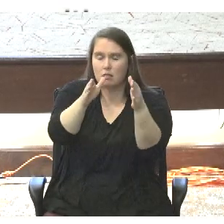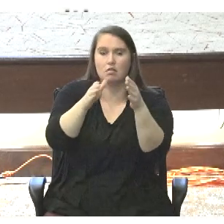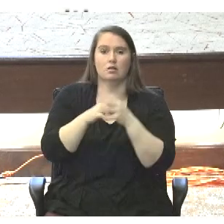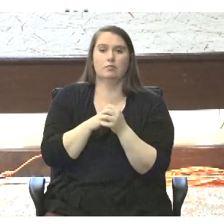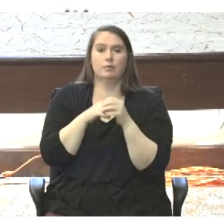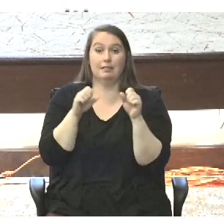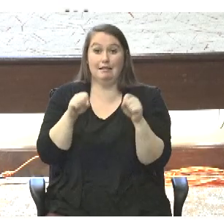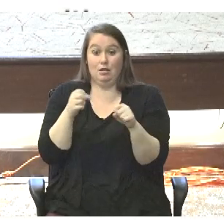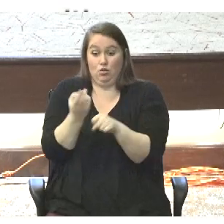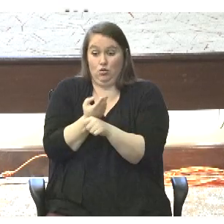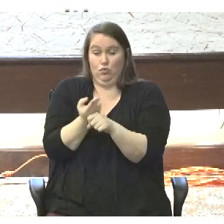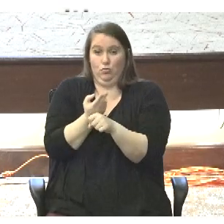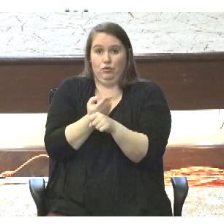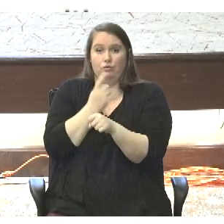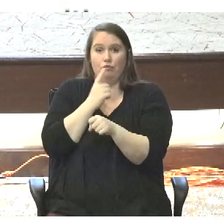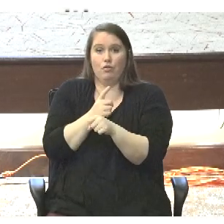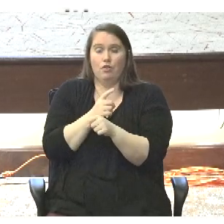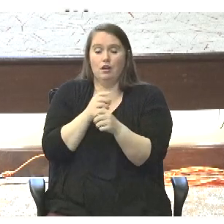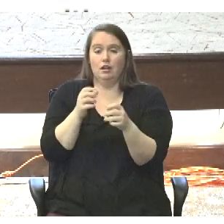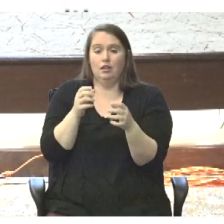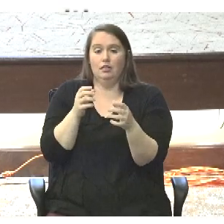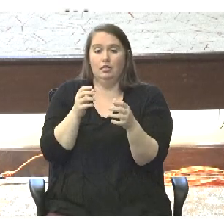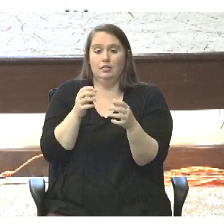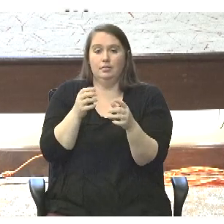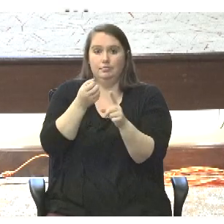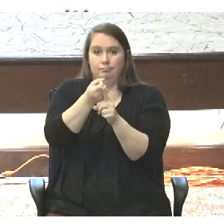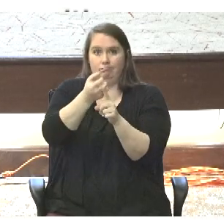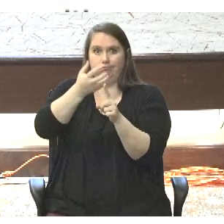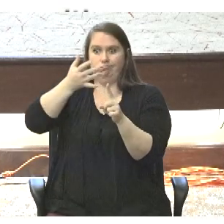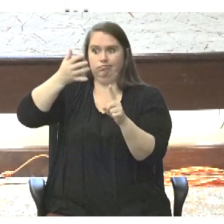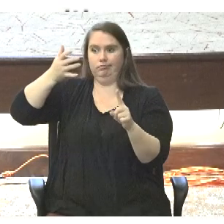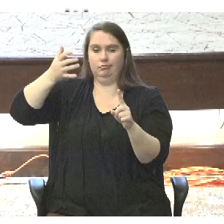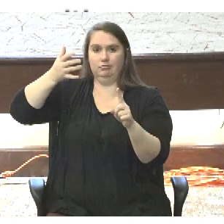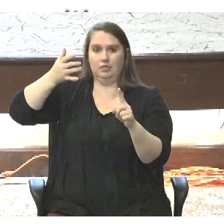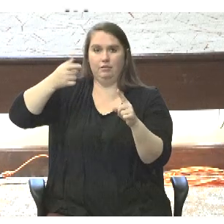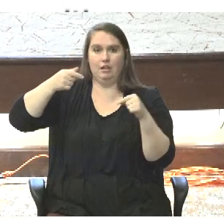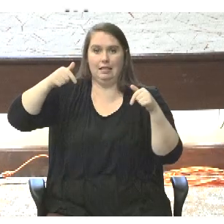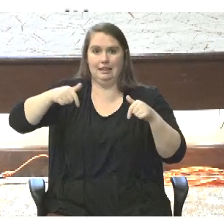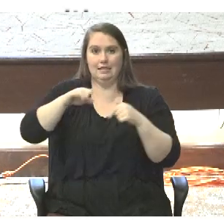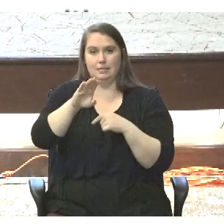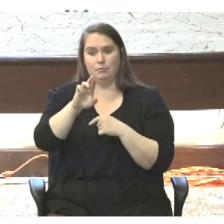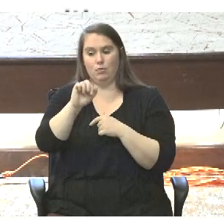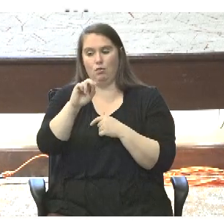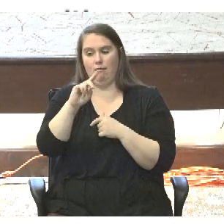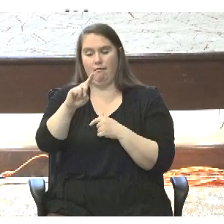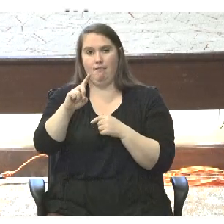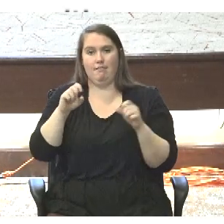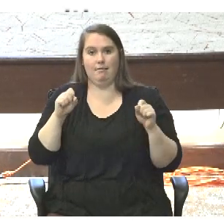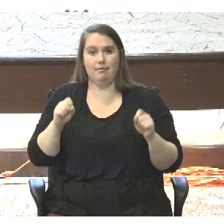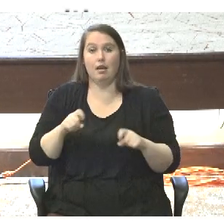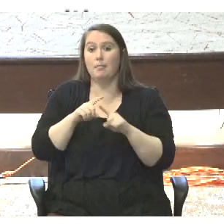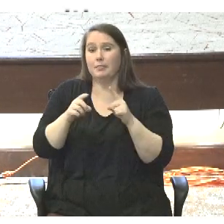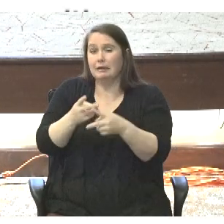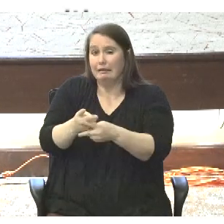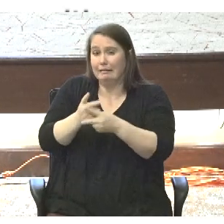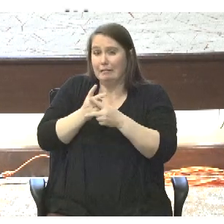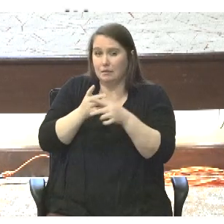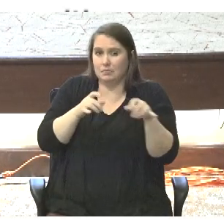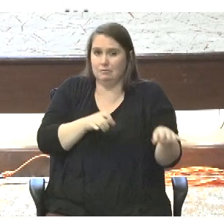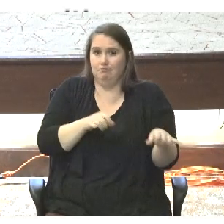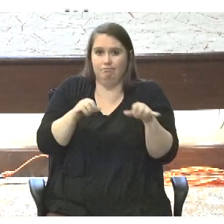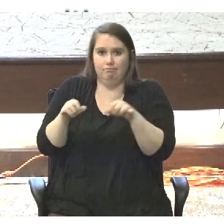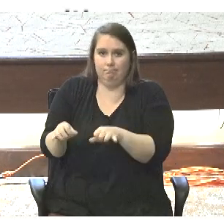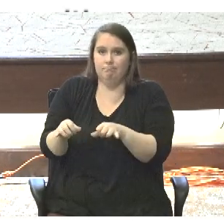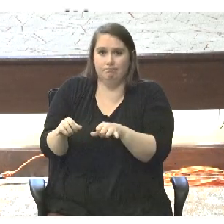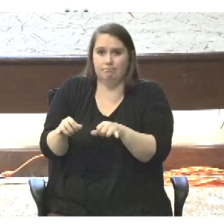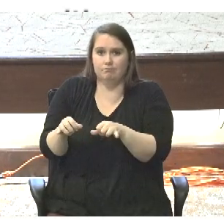we build out a new tourism-focused brand while still, keeping that same thread of the City